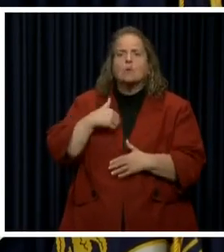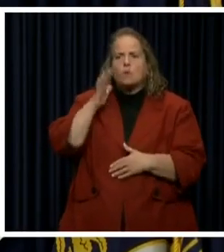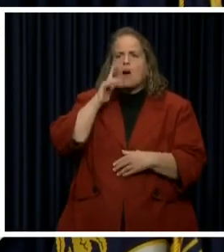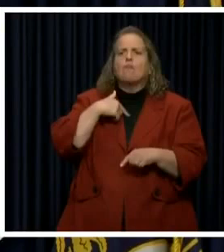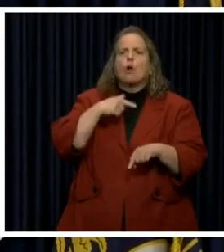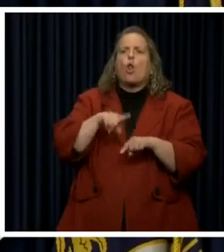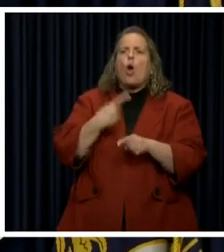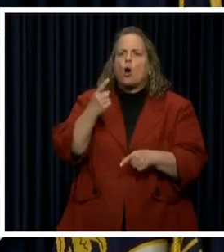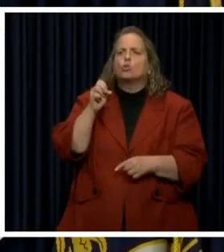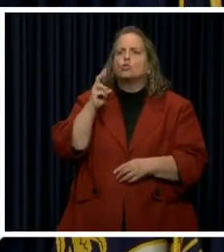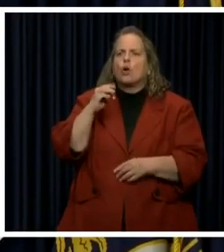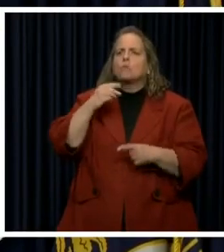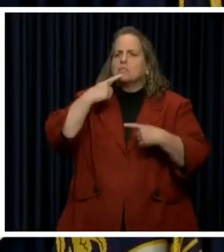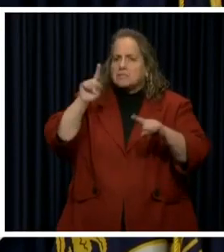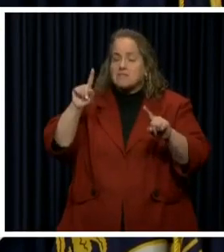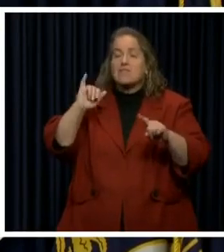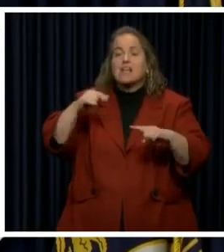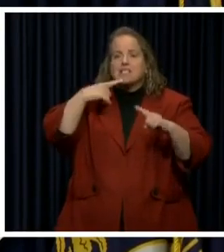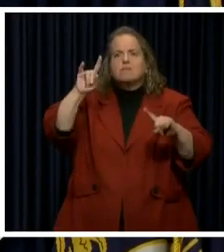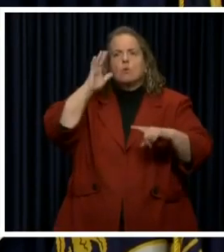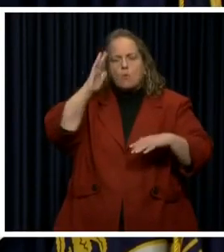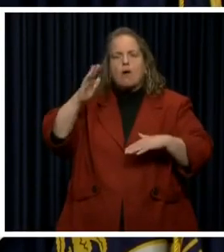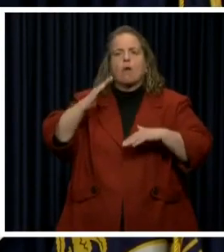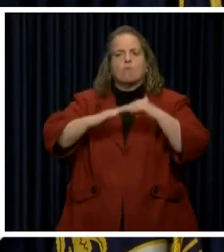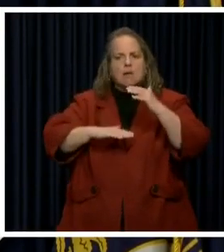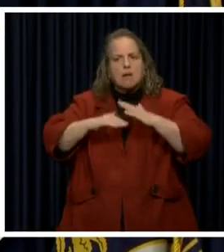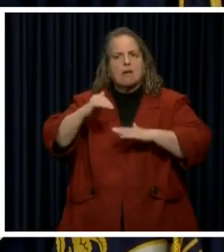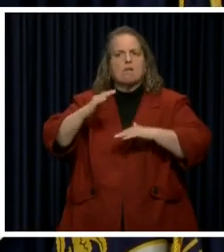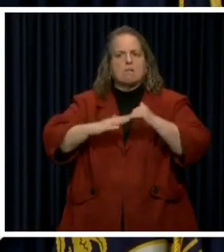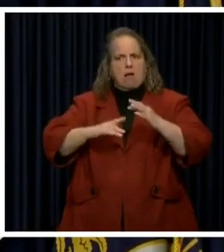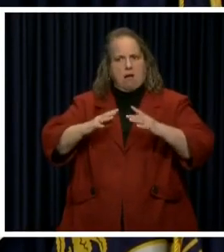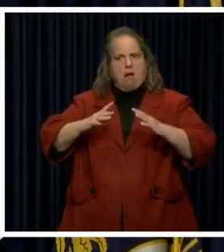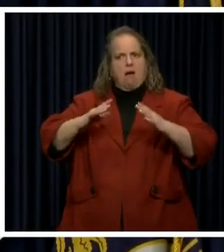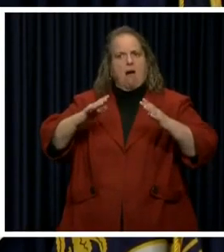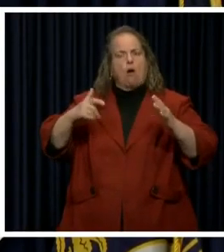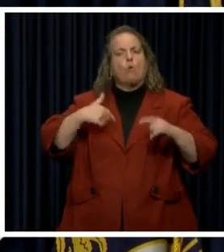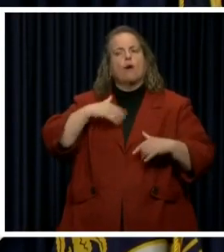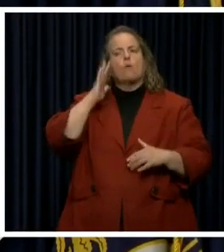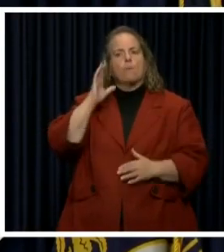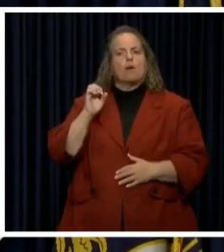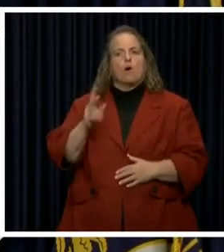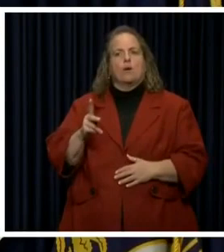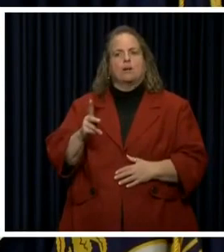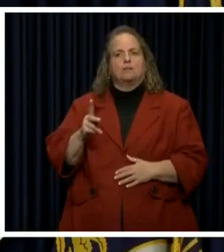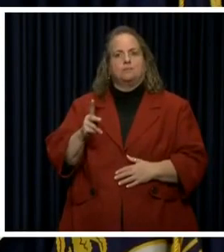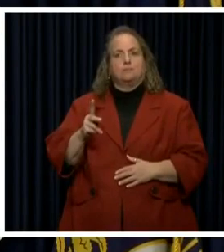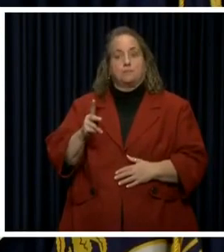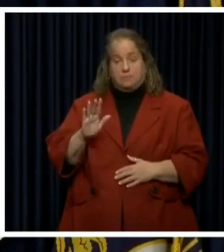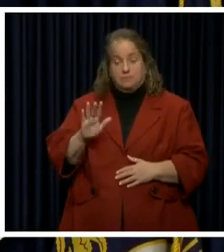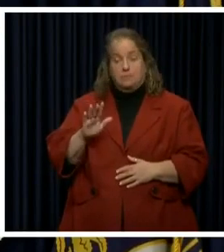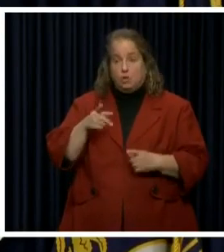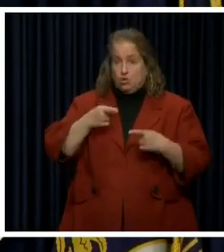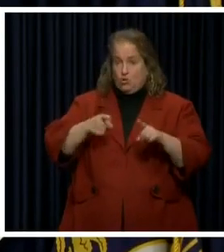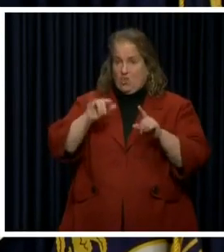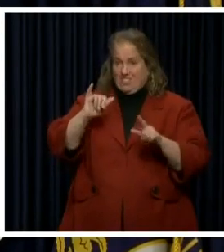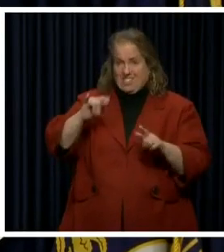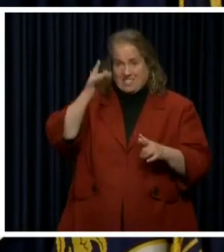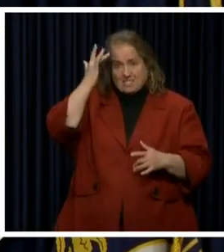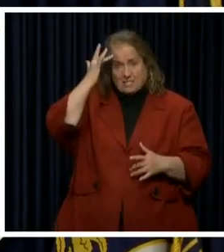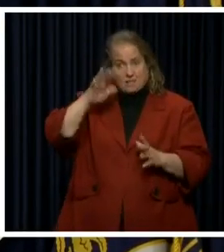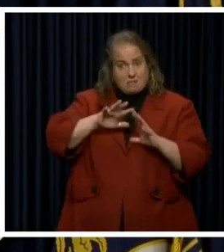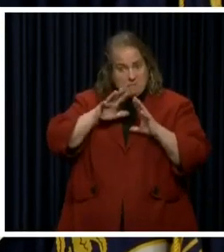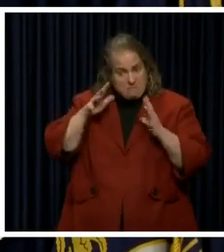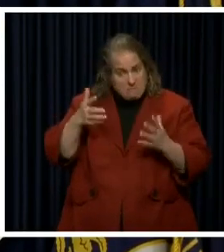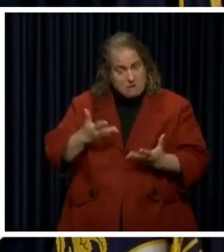that success can just build. We prove that we can do it during this pandemic, then we can increase the capacities